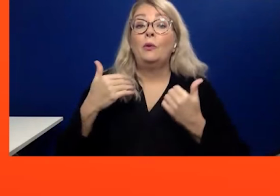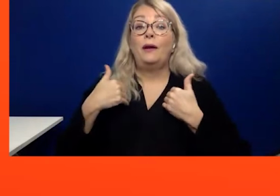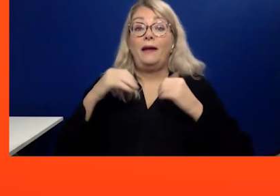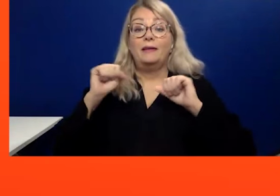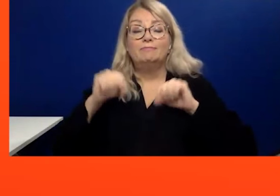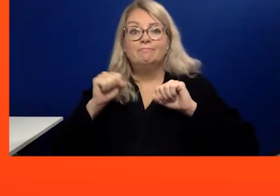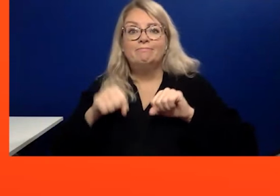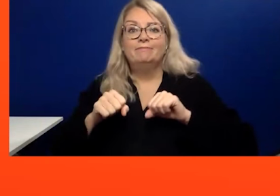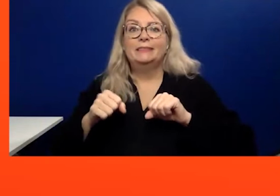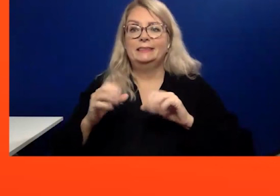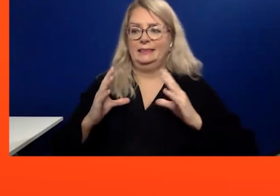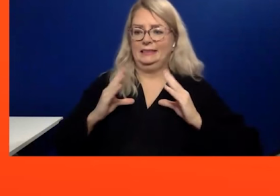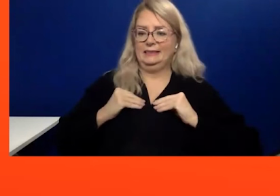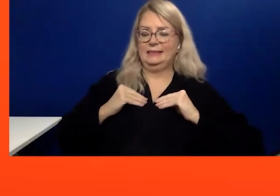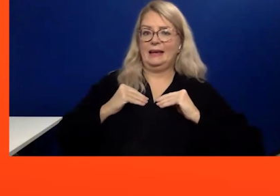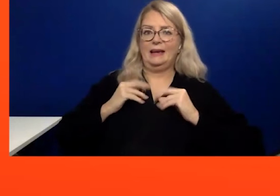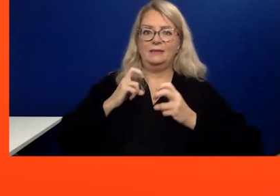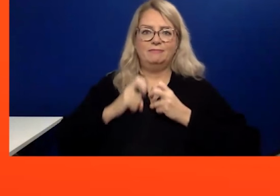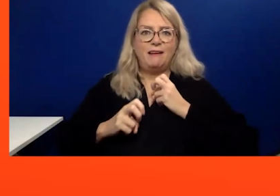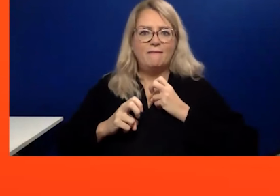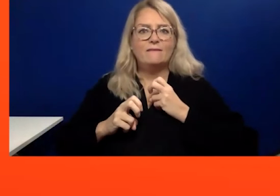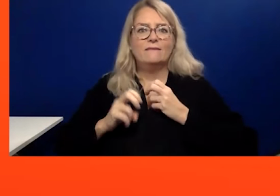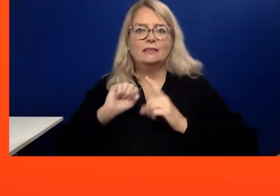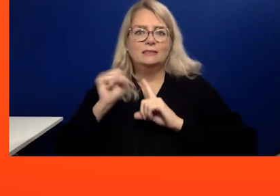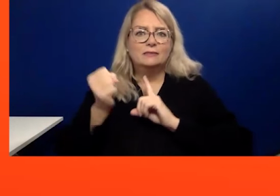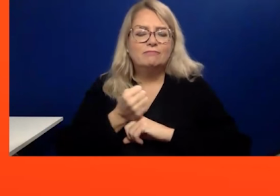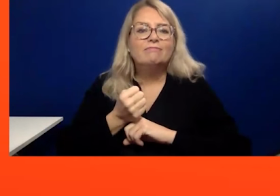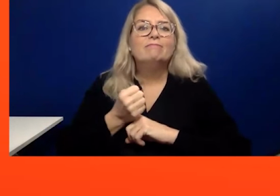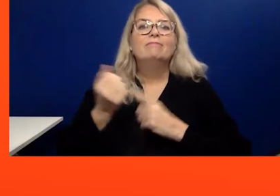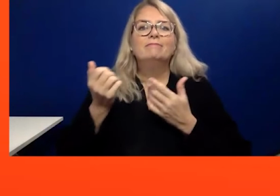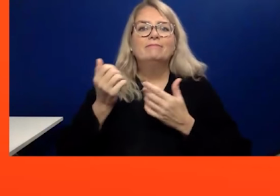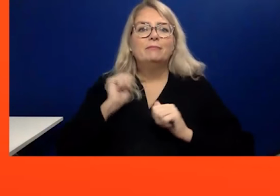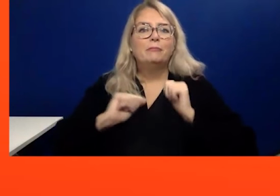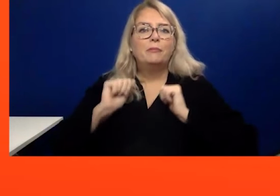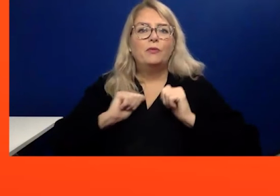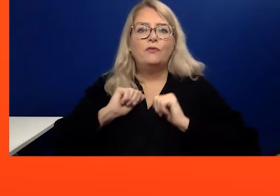and acclimate and perform at a higher level quicker.